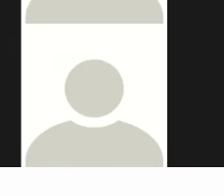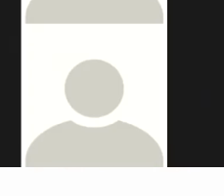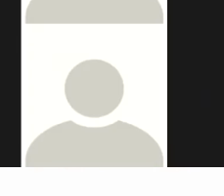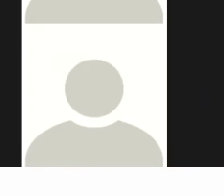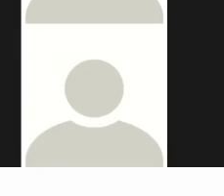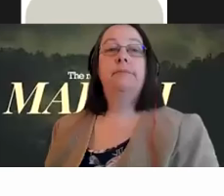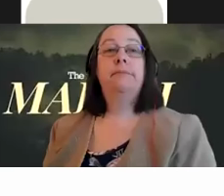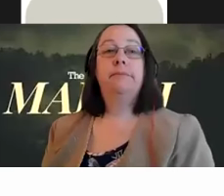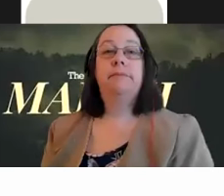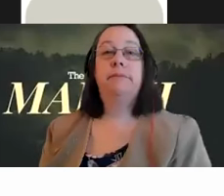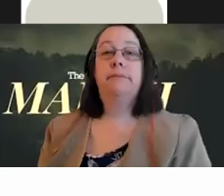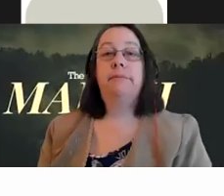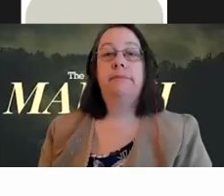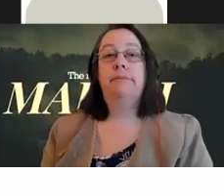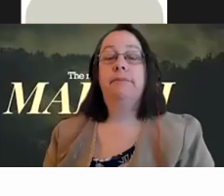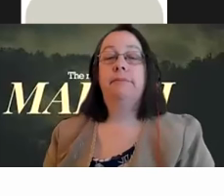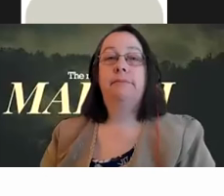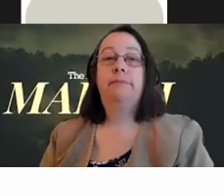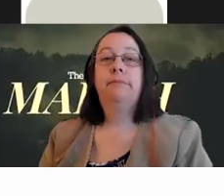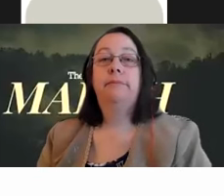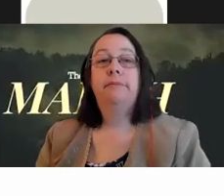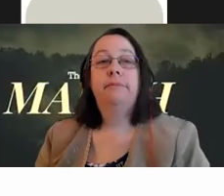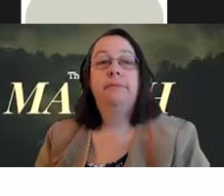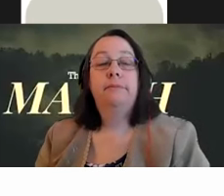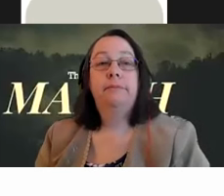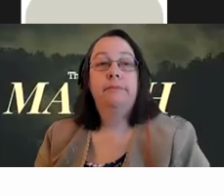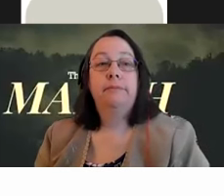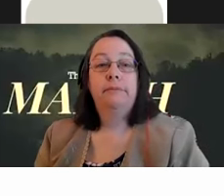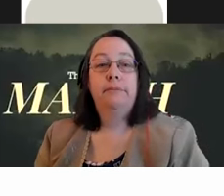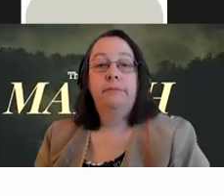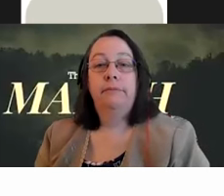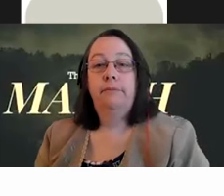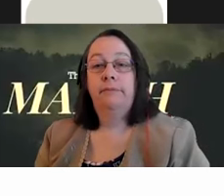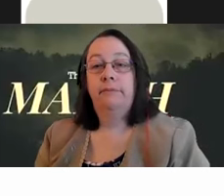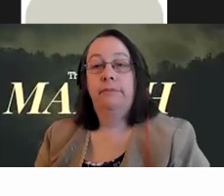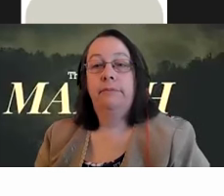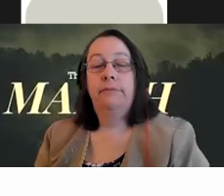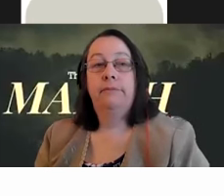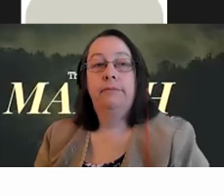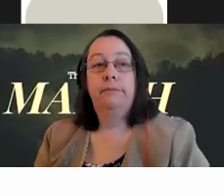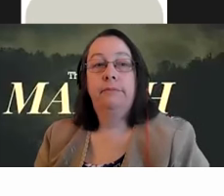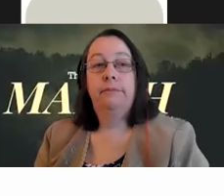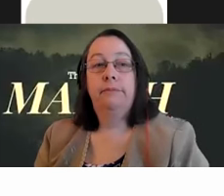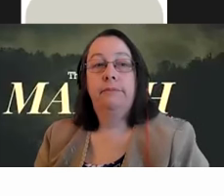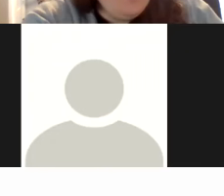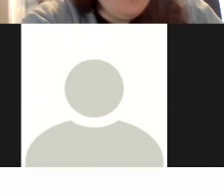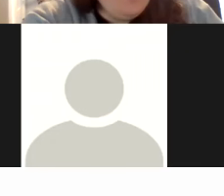Solutions group, and we work closely with BLH and OFA to plan and hold these meetings for you, so